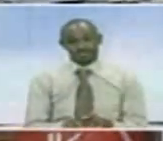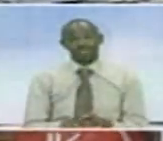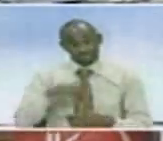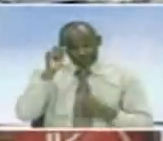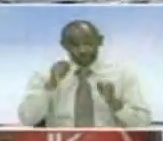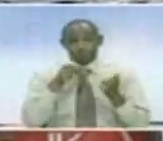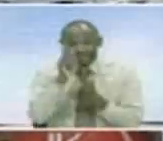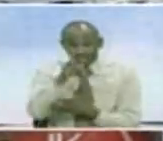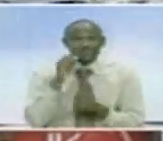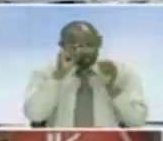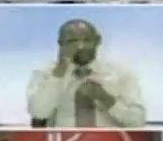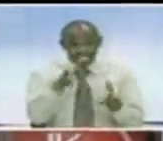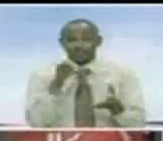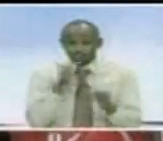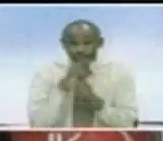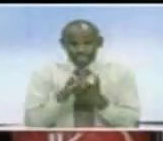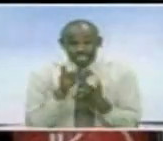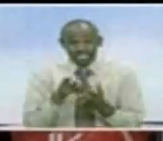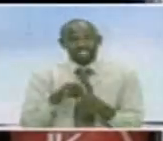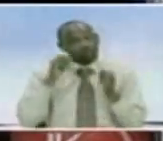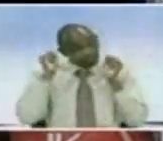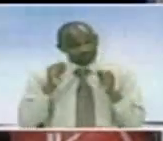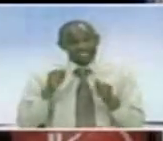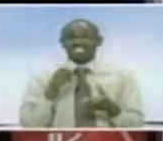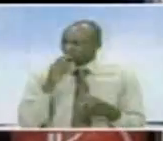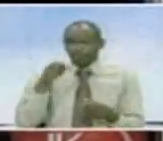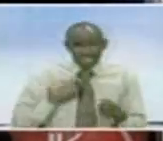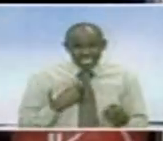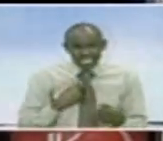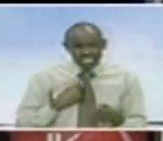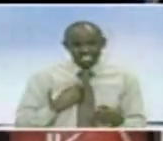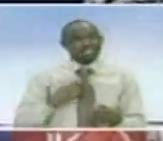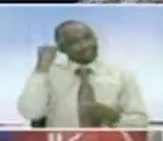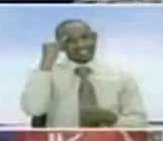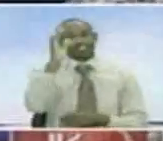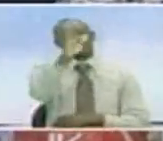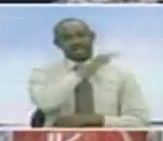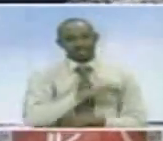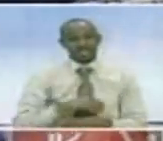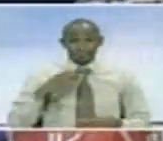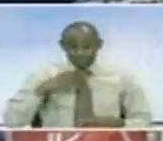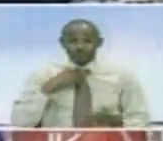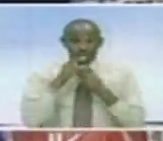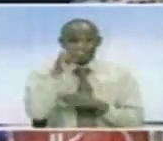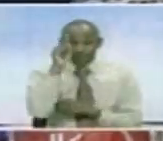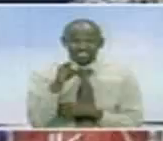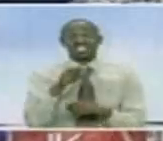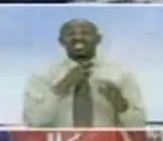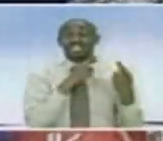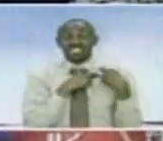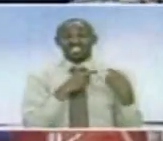wouldn't have paid? Not at all. Despite what kind of a reputation it would have rendered Kenya? No, that is in the imagination of those who choose to talk about